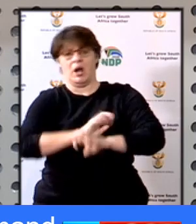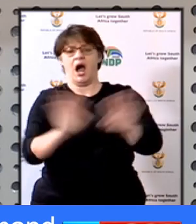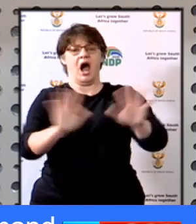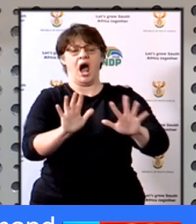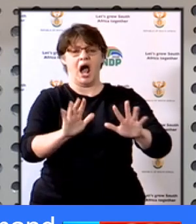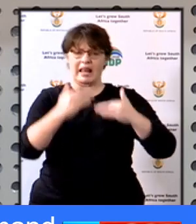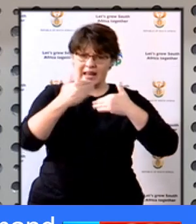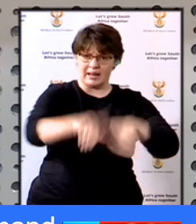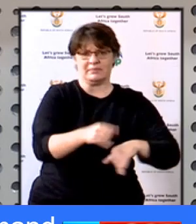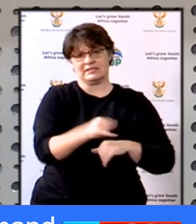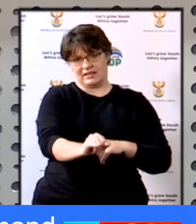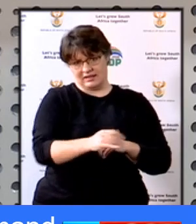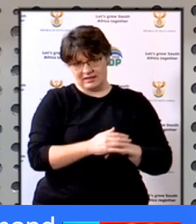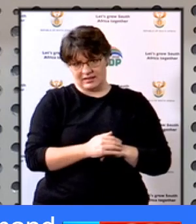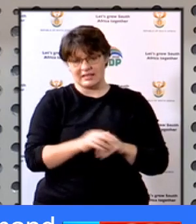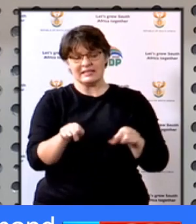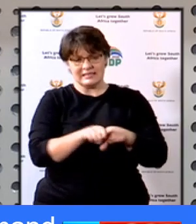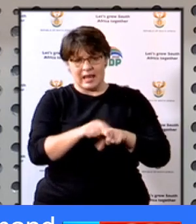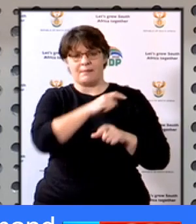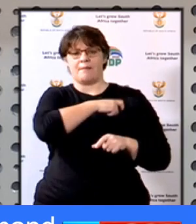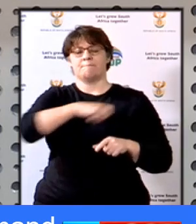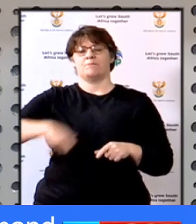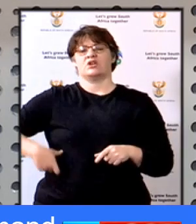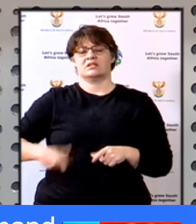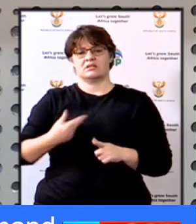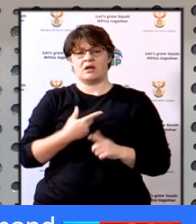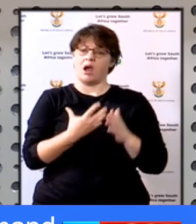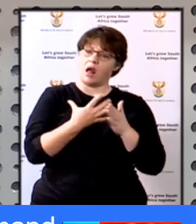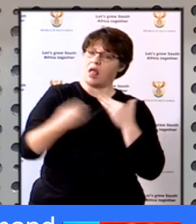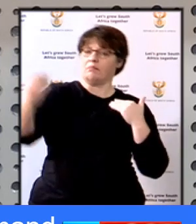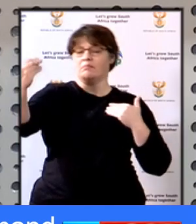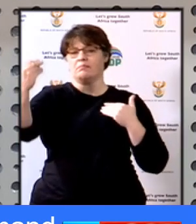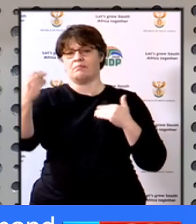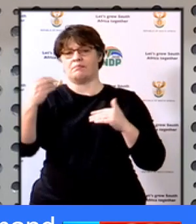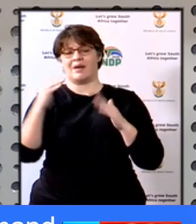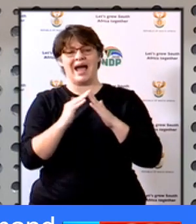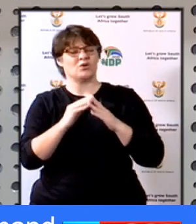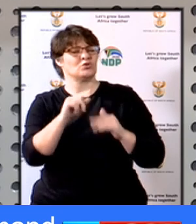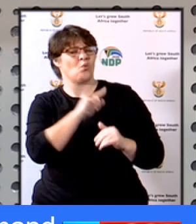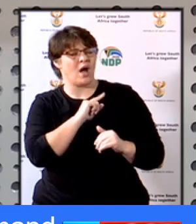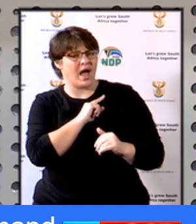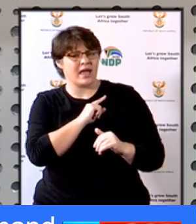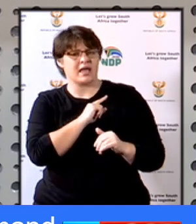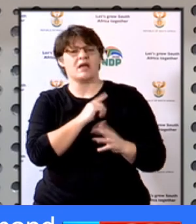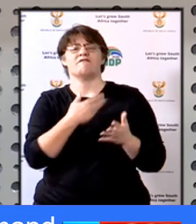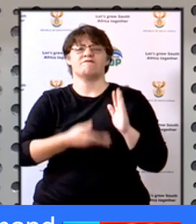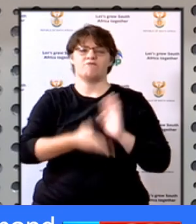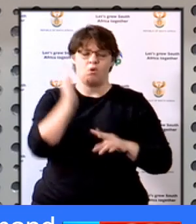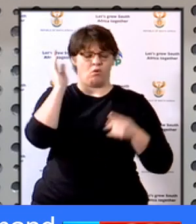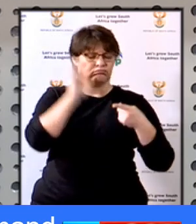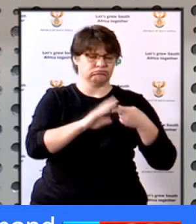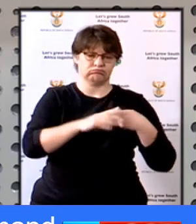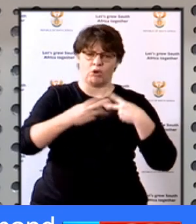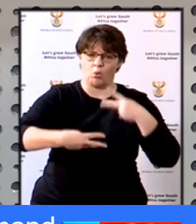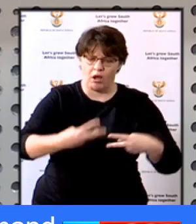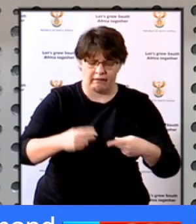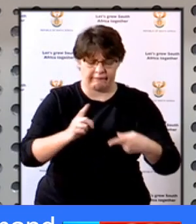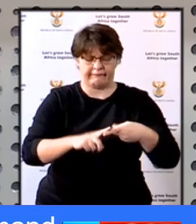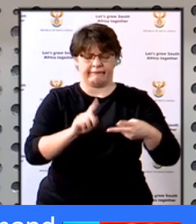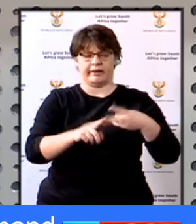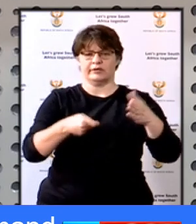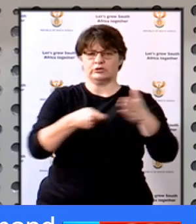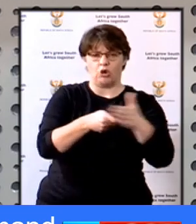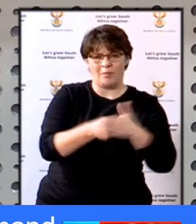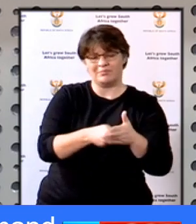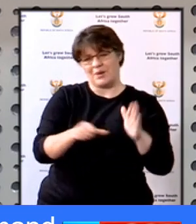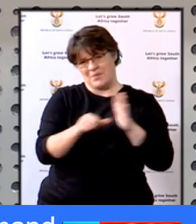indicated on Sunday, leaving the house is really for the reasons specified, and that